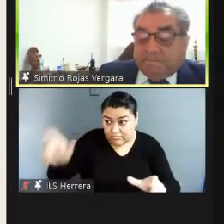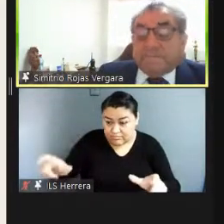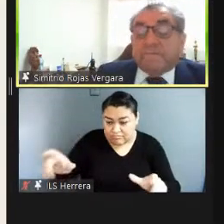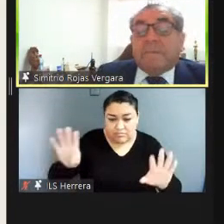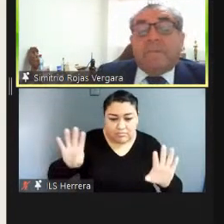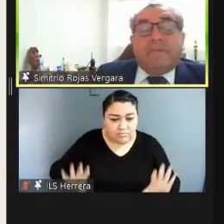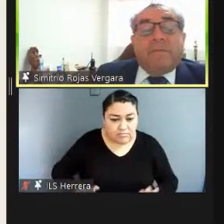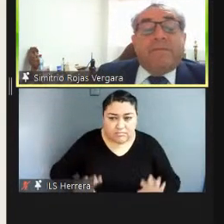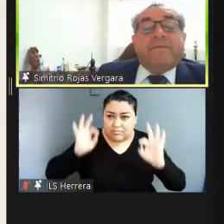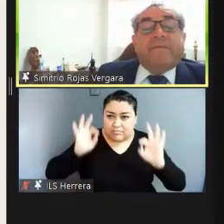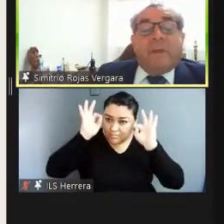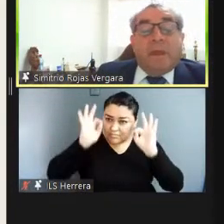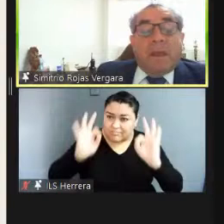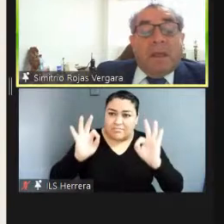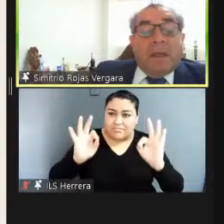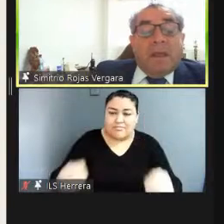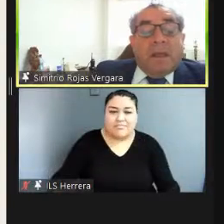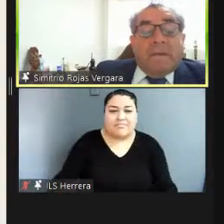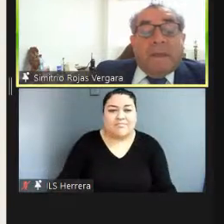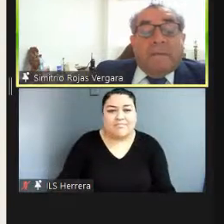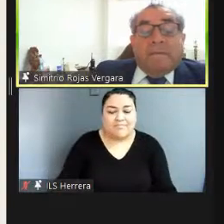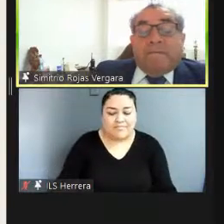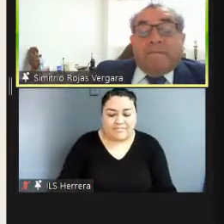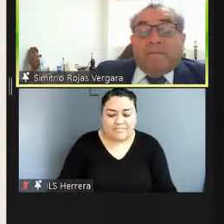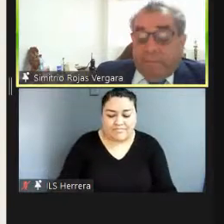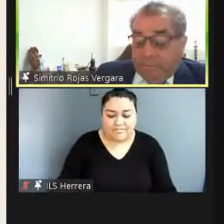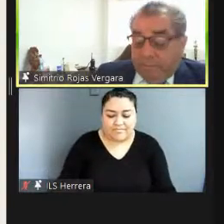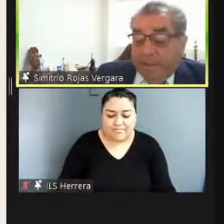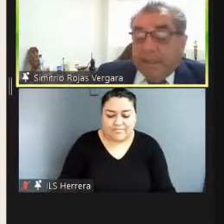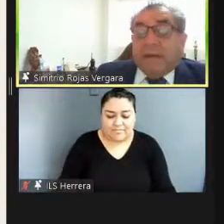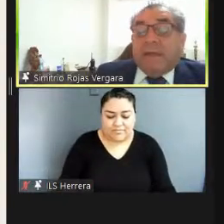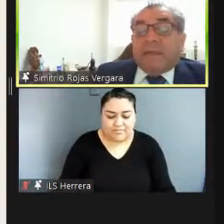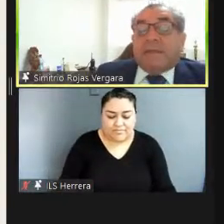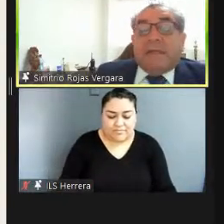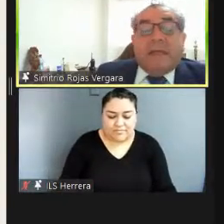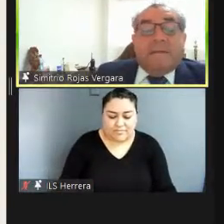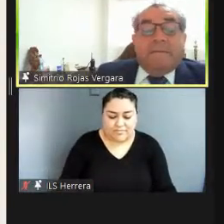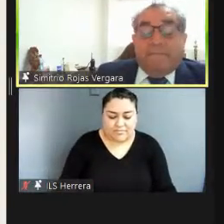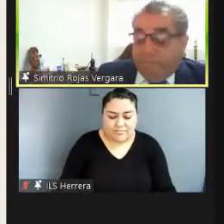want quality performance when we assess it.